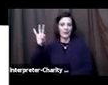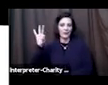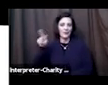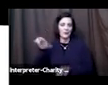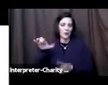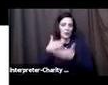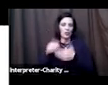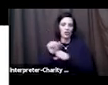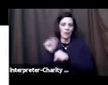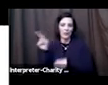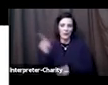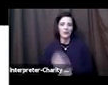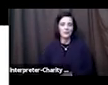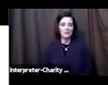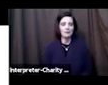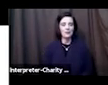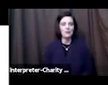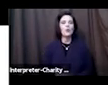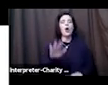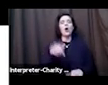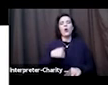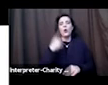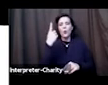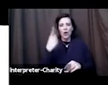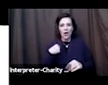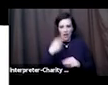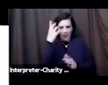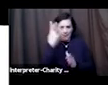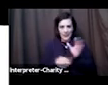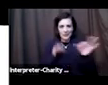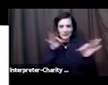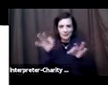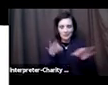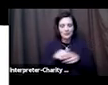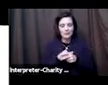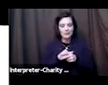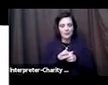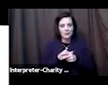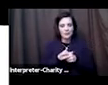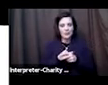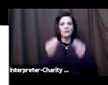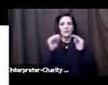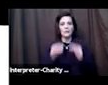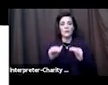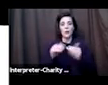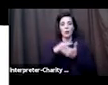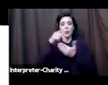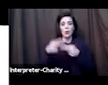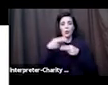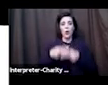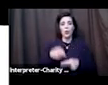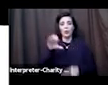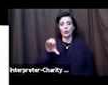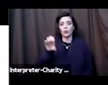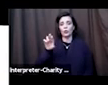And I think, the only other thing I missed was the CREATE program that I think Alana is going to talk